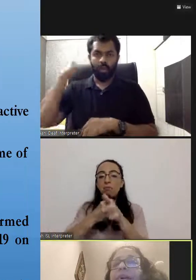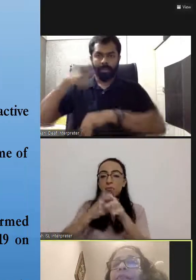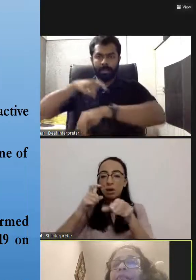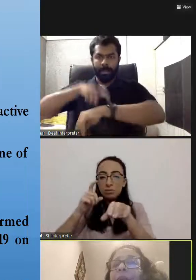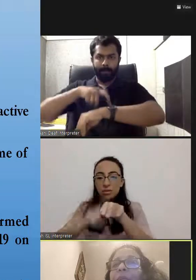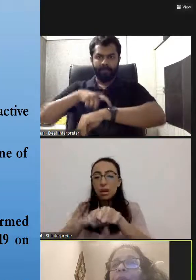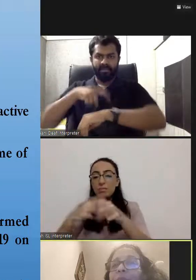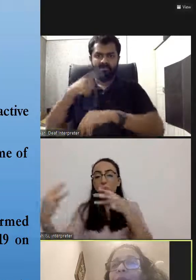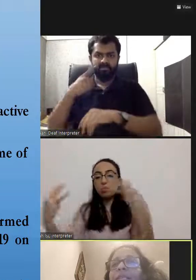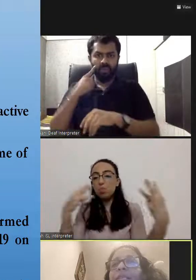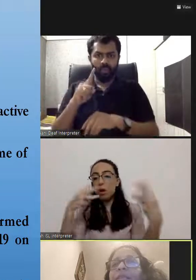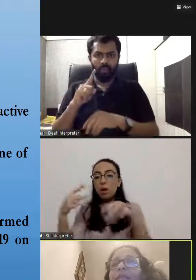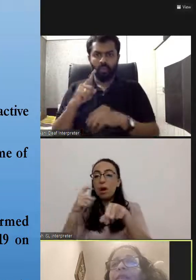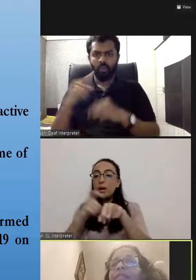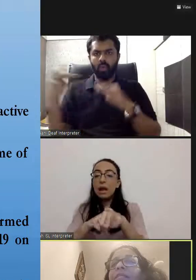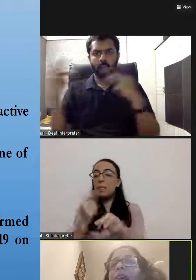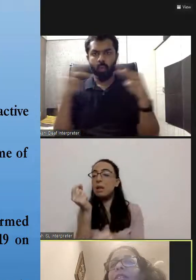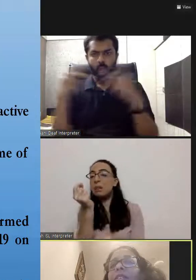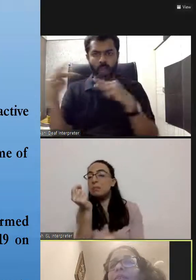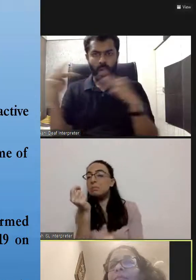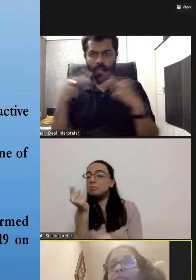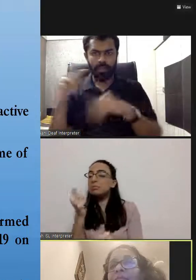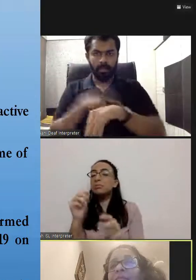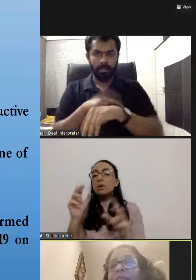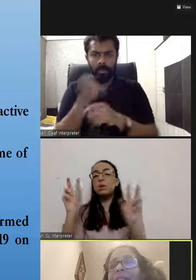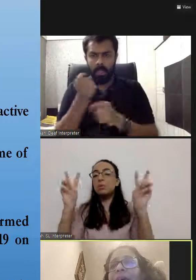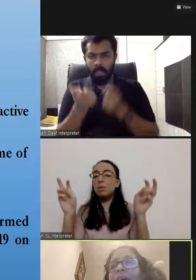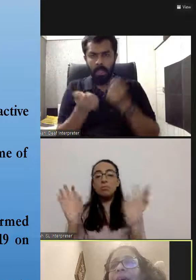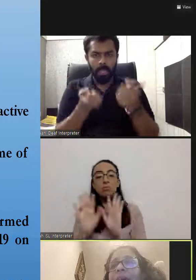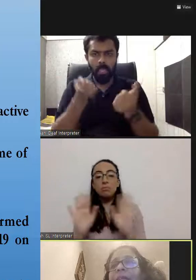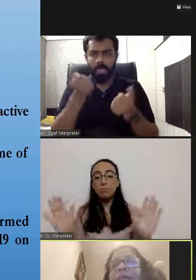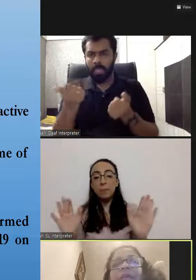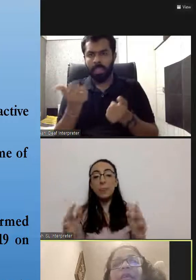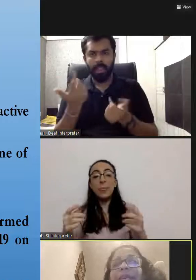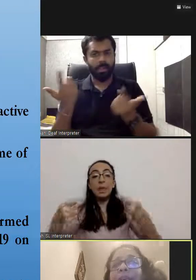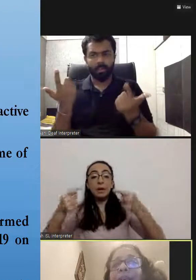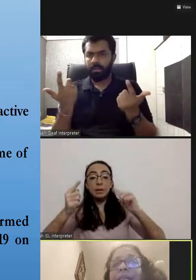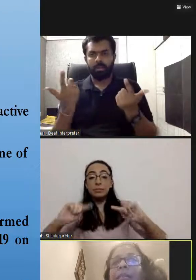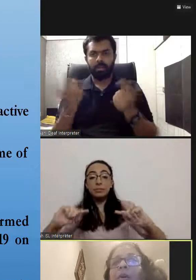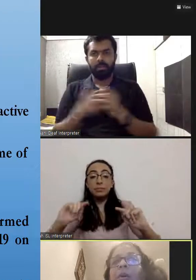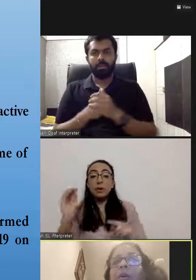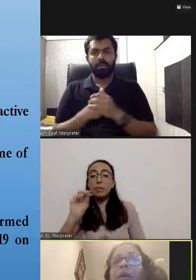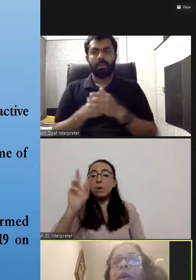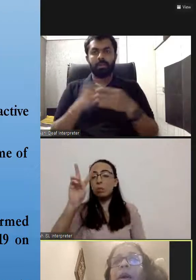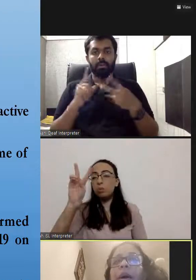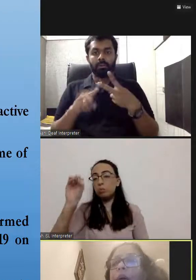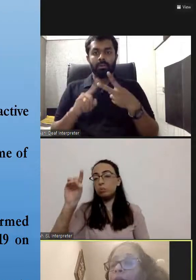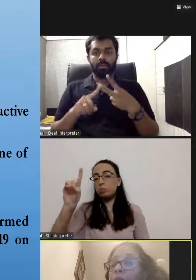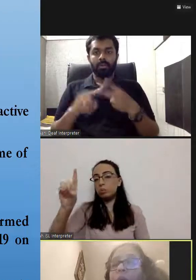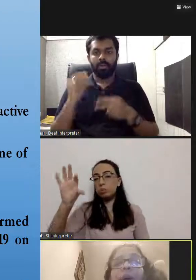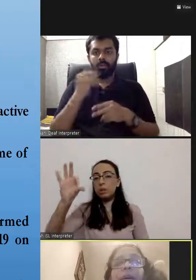is 2020, when there was discussion on business, and in 2019 on